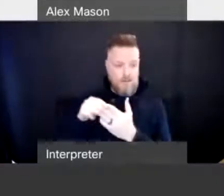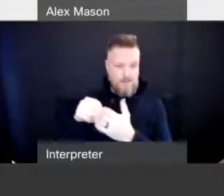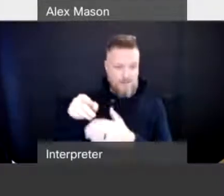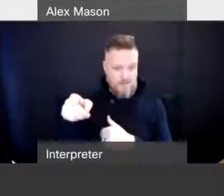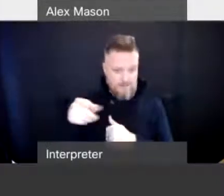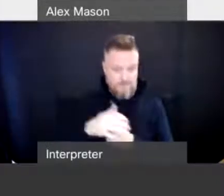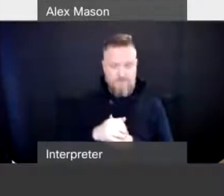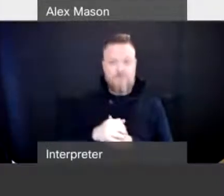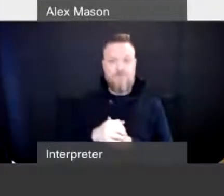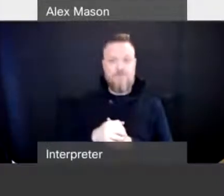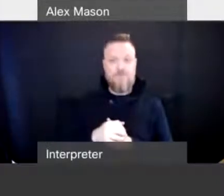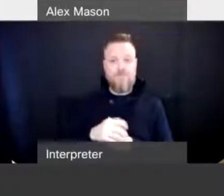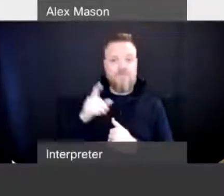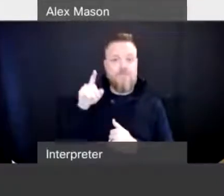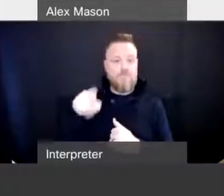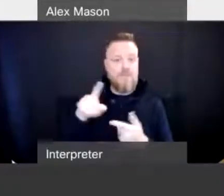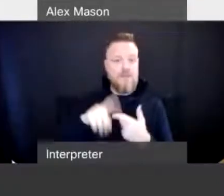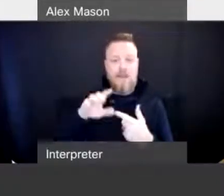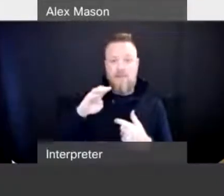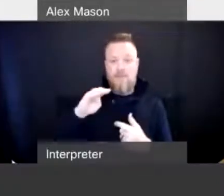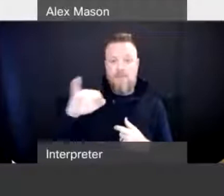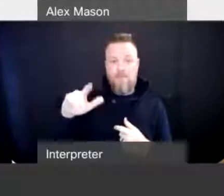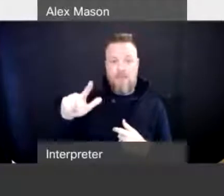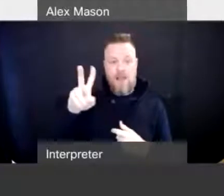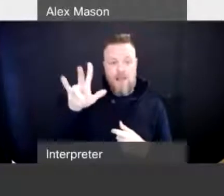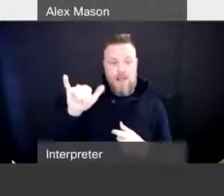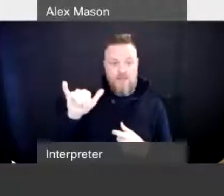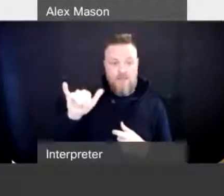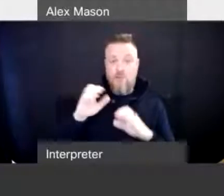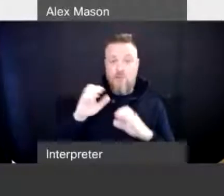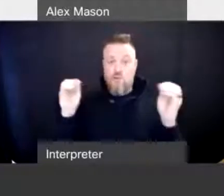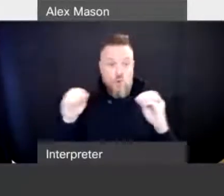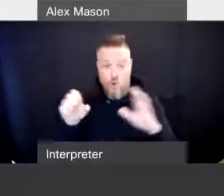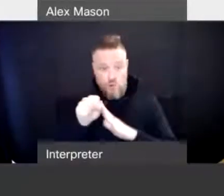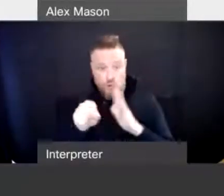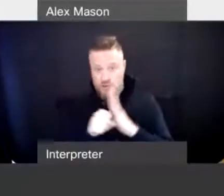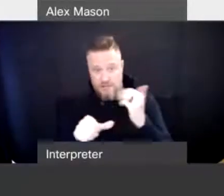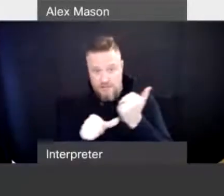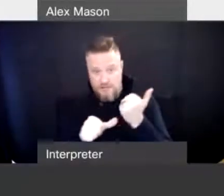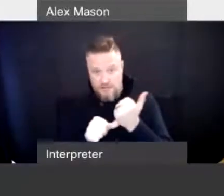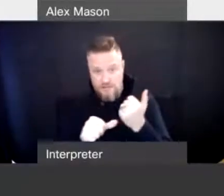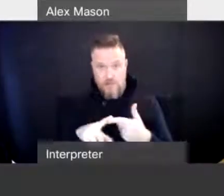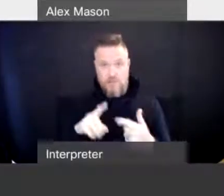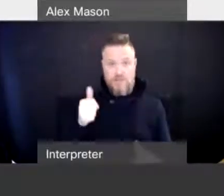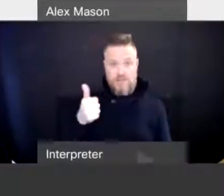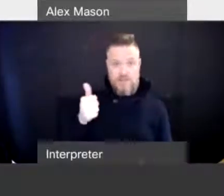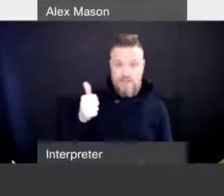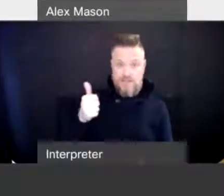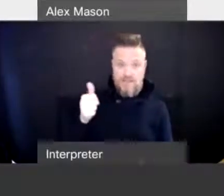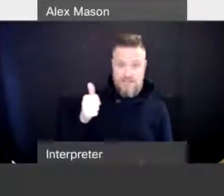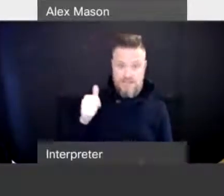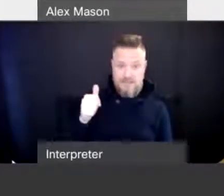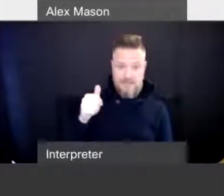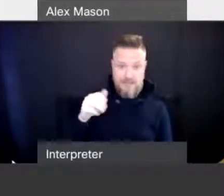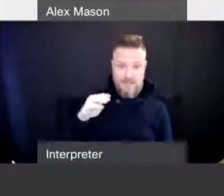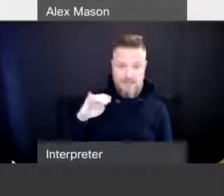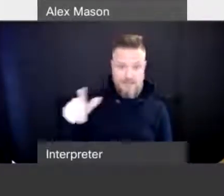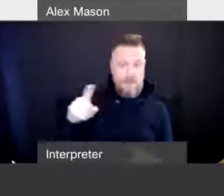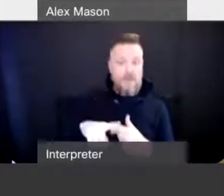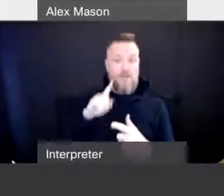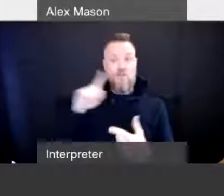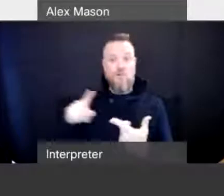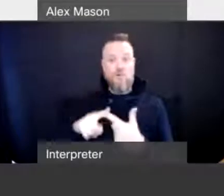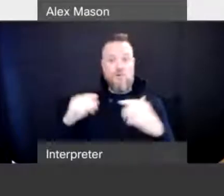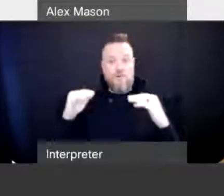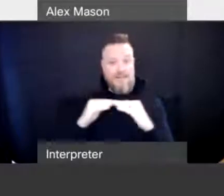the mill levy without that state aid would be 10 mills, okay? The mill levy impact when we equalize